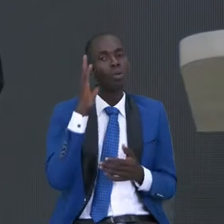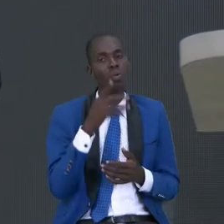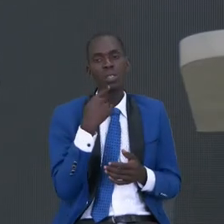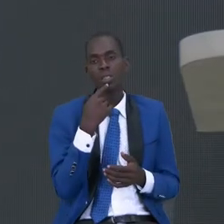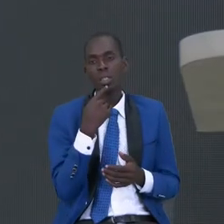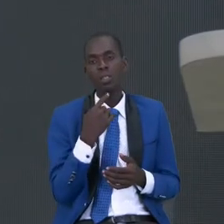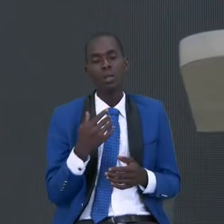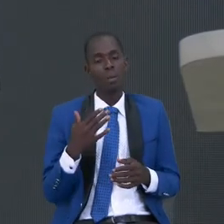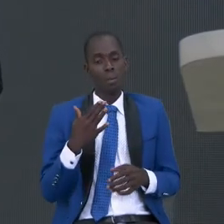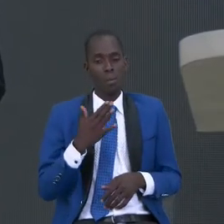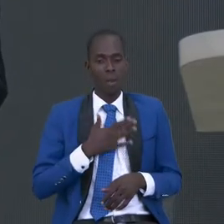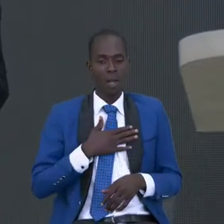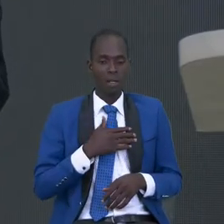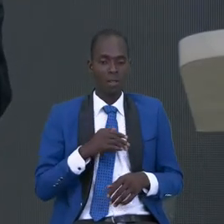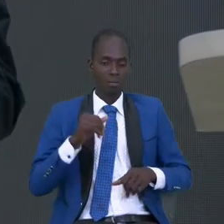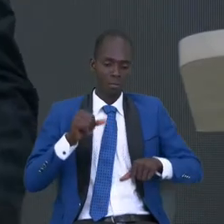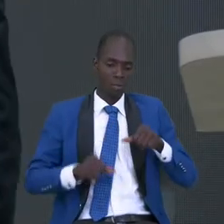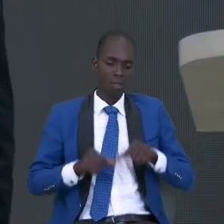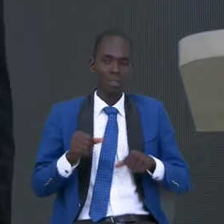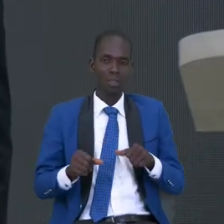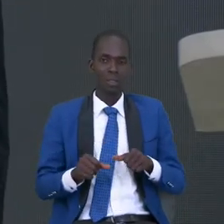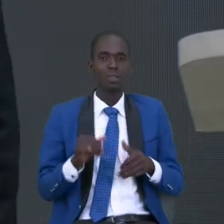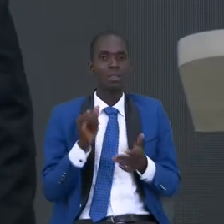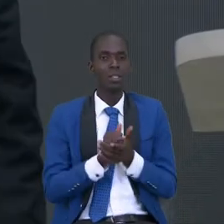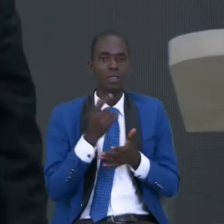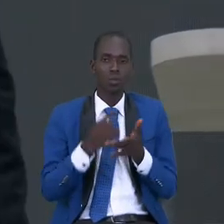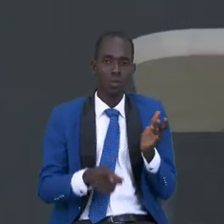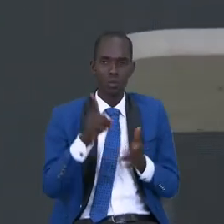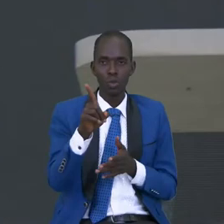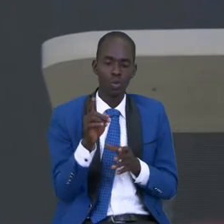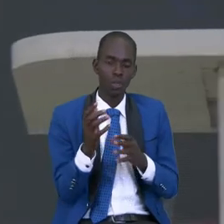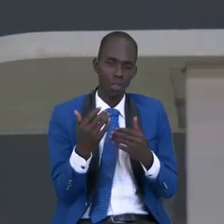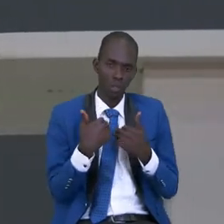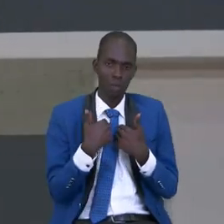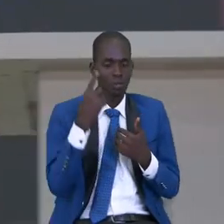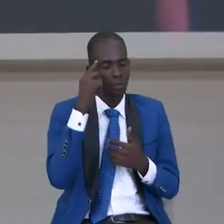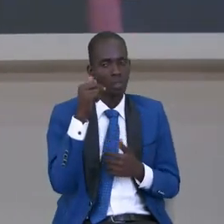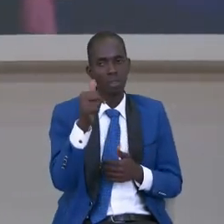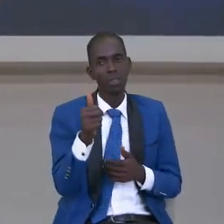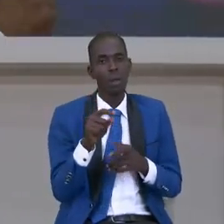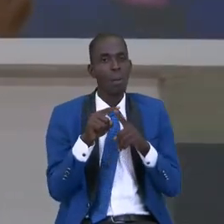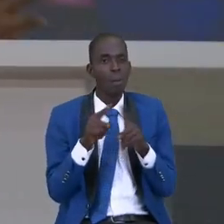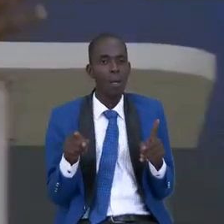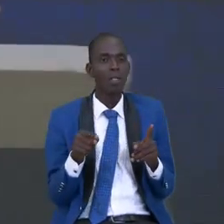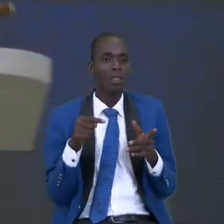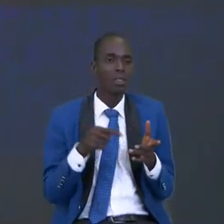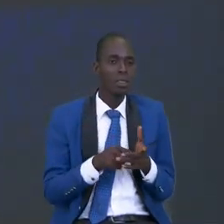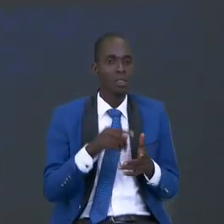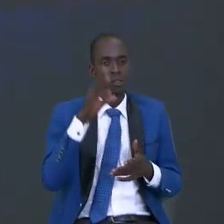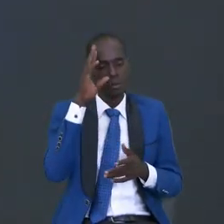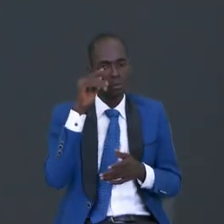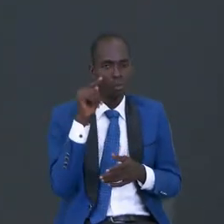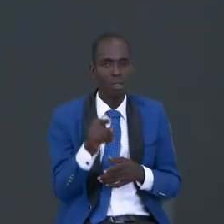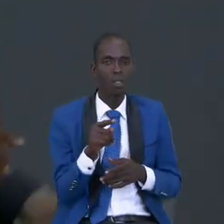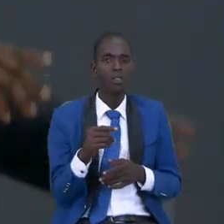my unbelief, that's what they claim. But the man, instead of looking